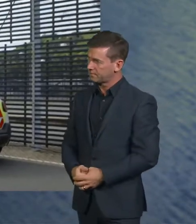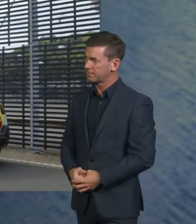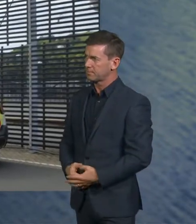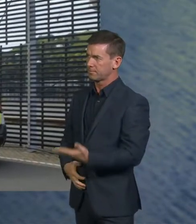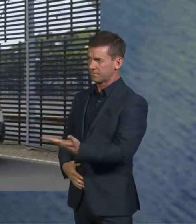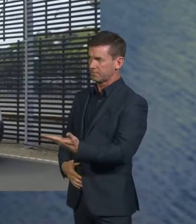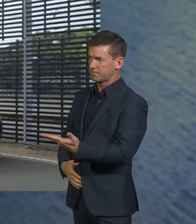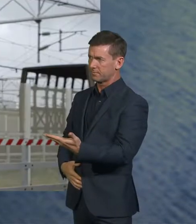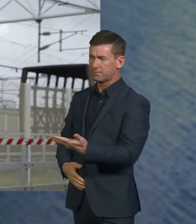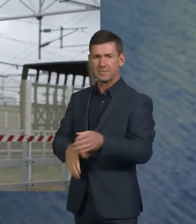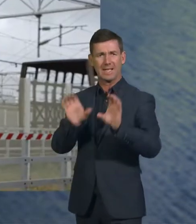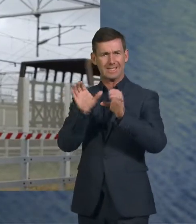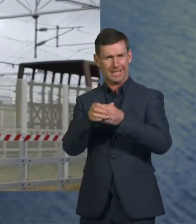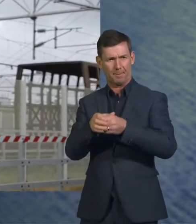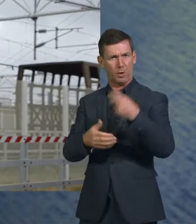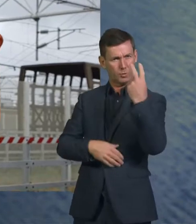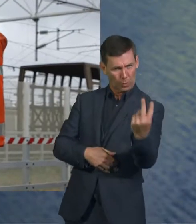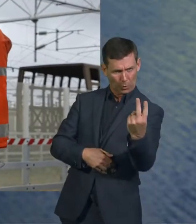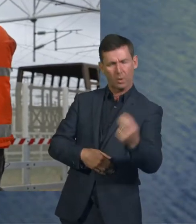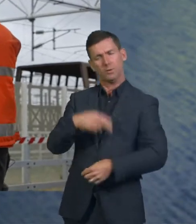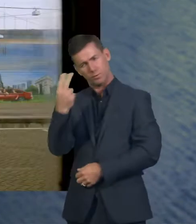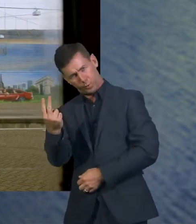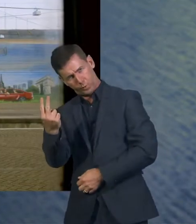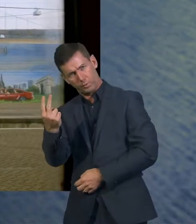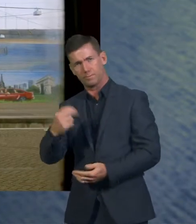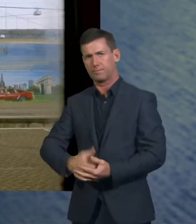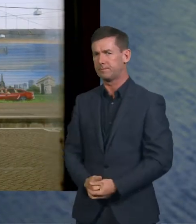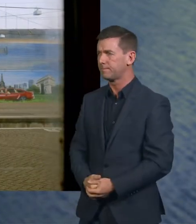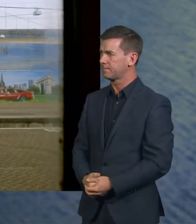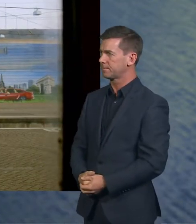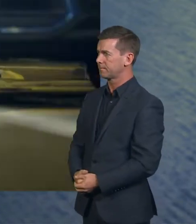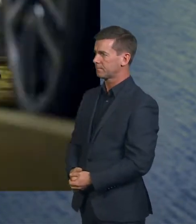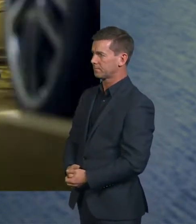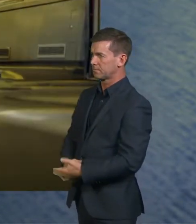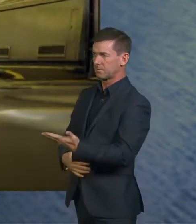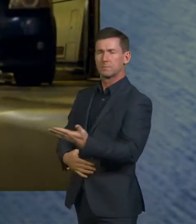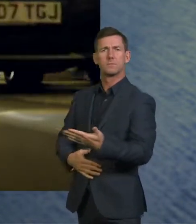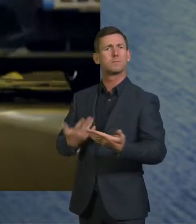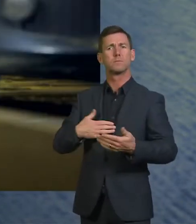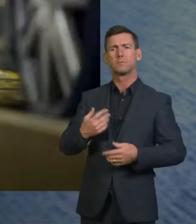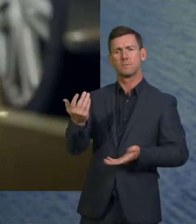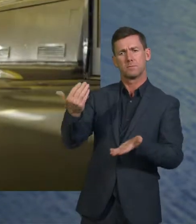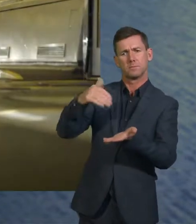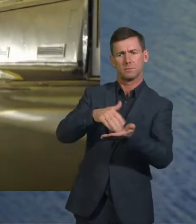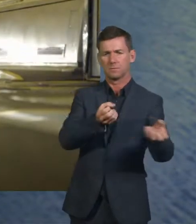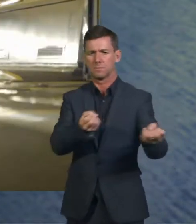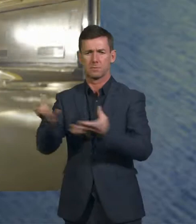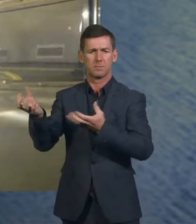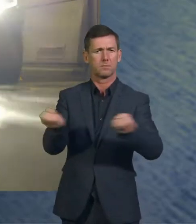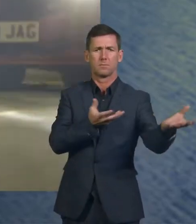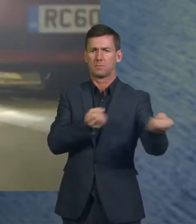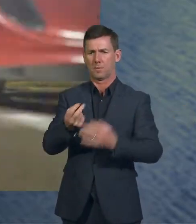There are teams of deux at both ends. Smashed it. And two types of passenger, too.